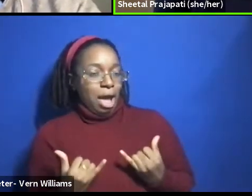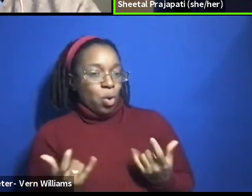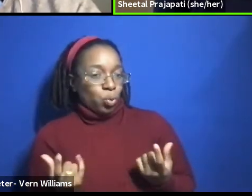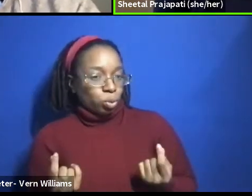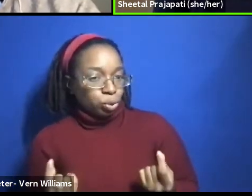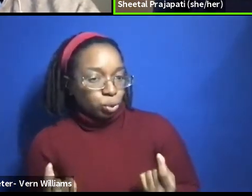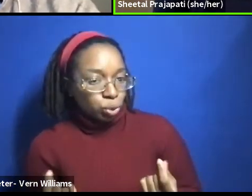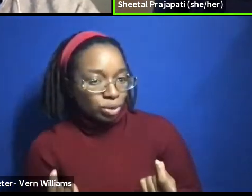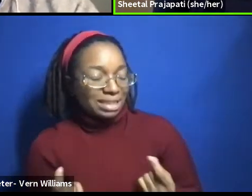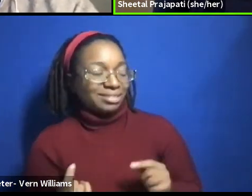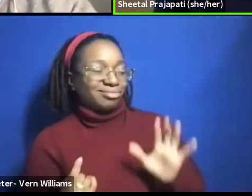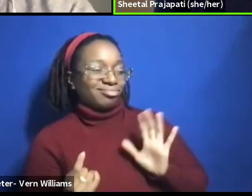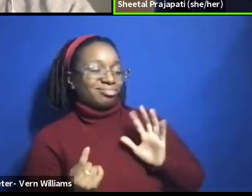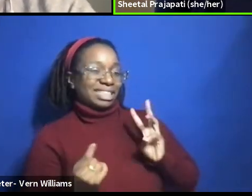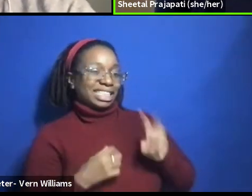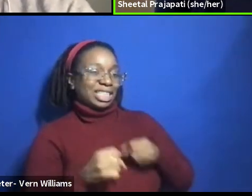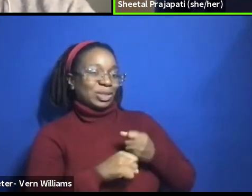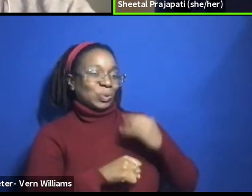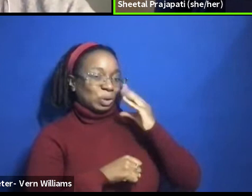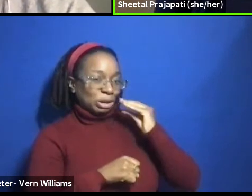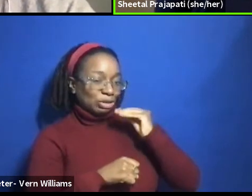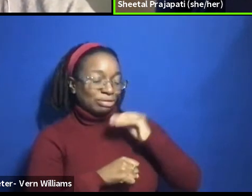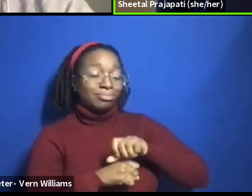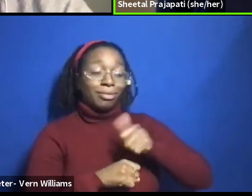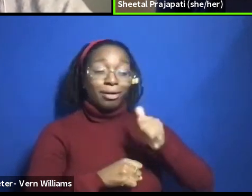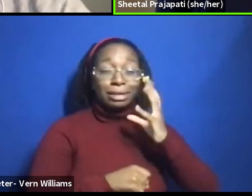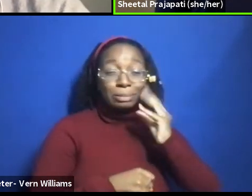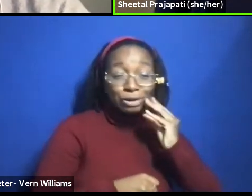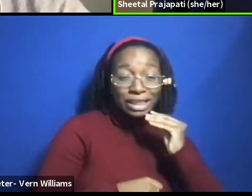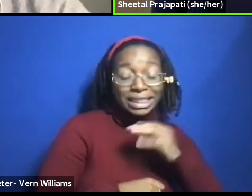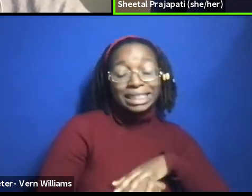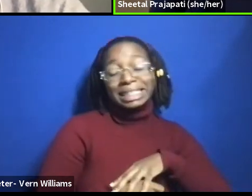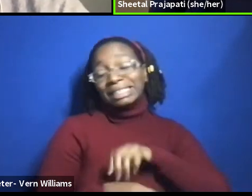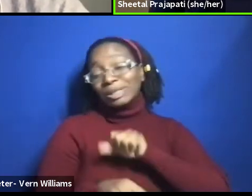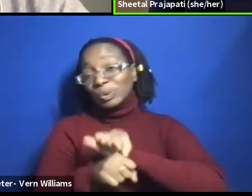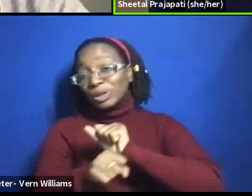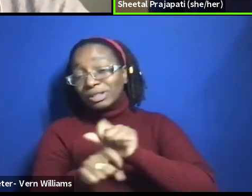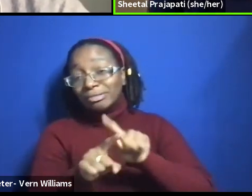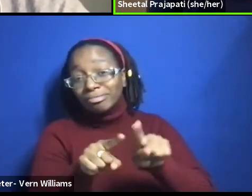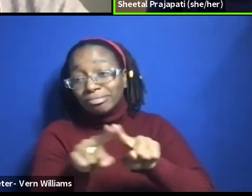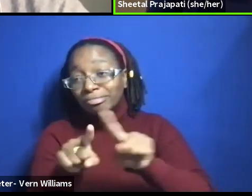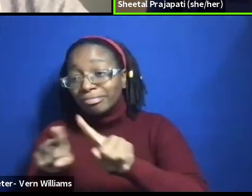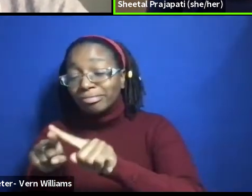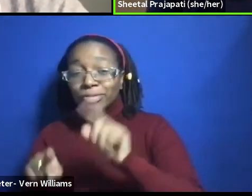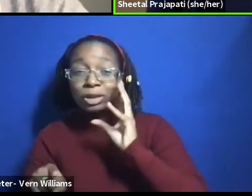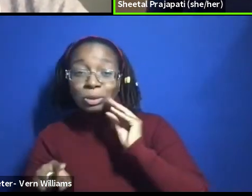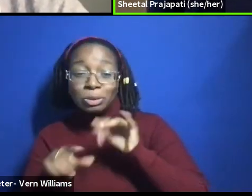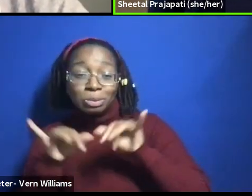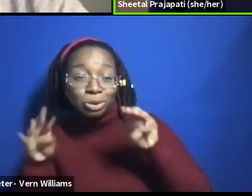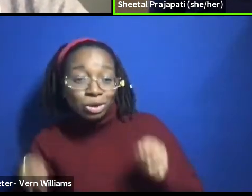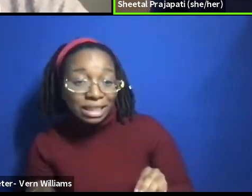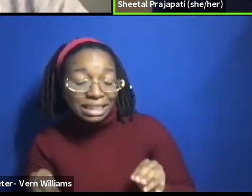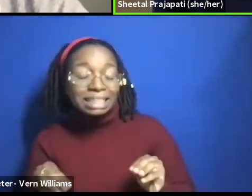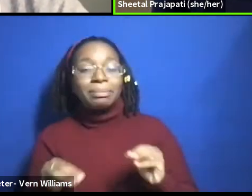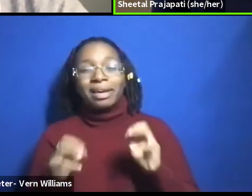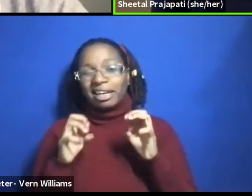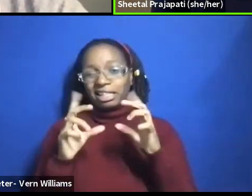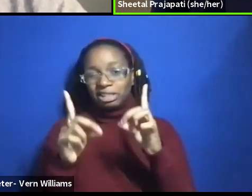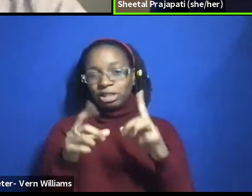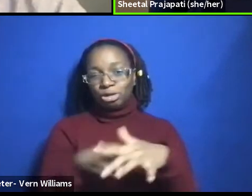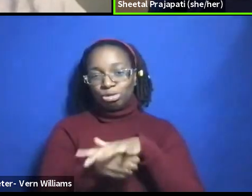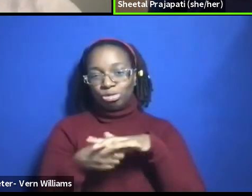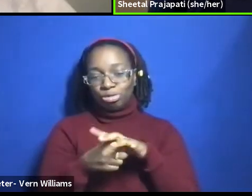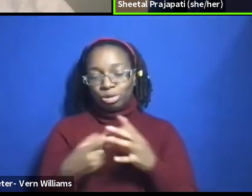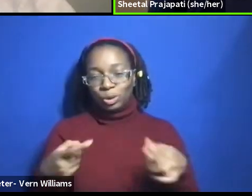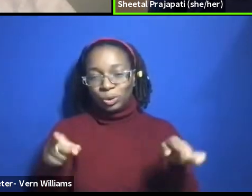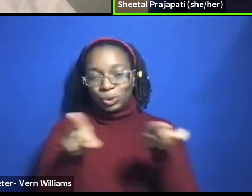experience and other experiences we've had working in museums and in education spaces. So to start our